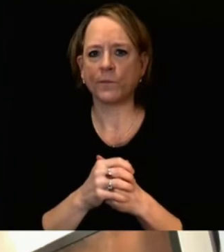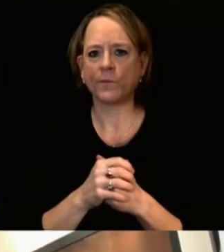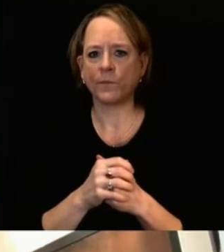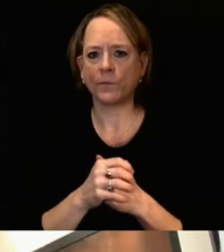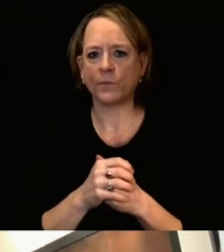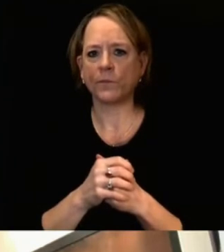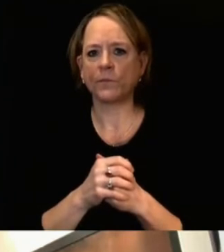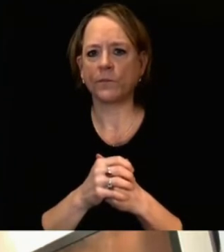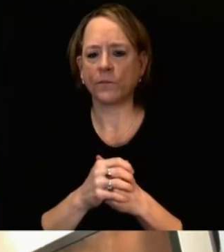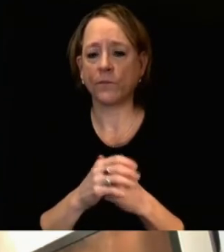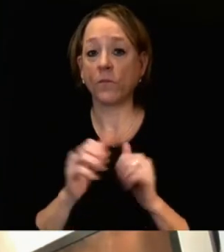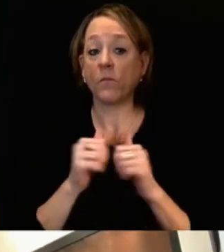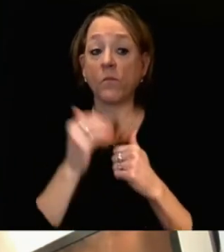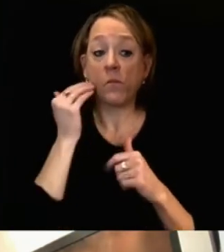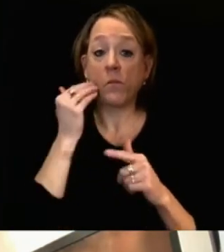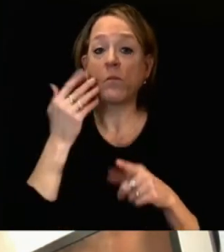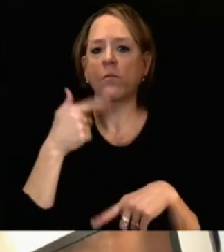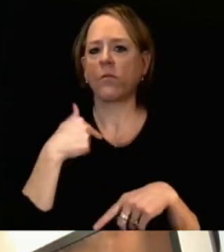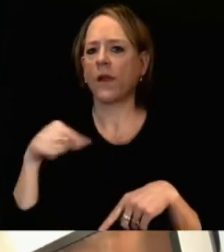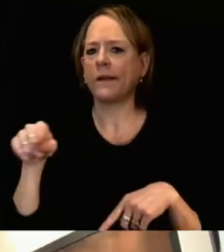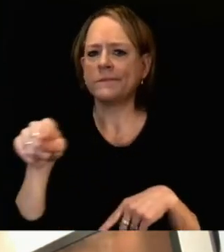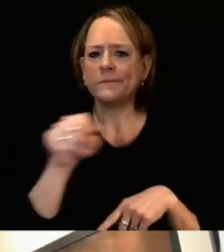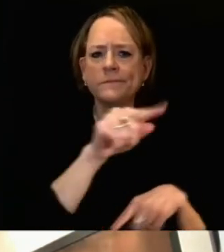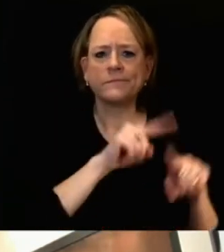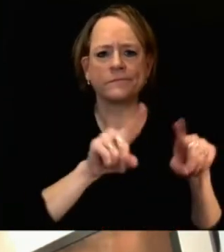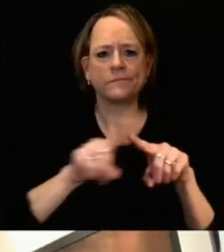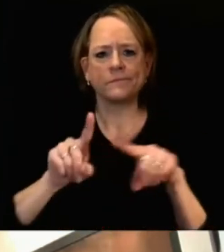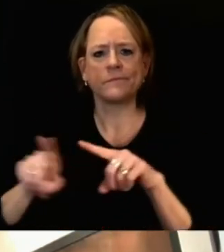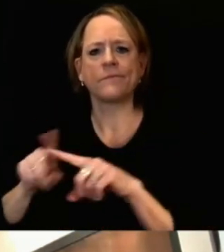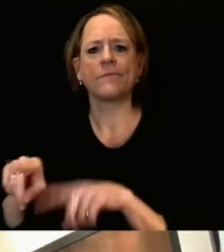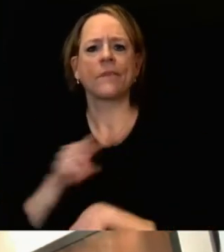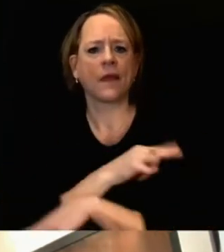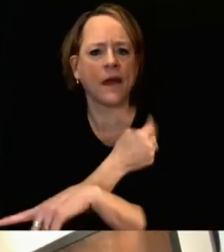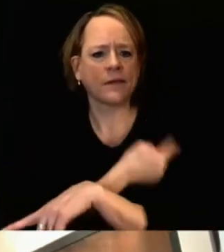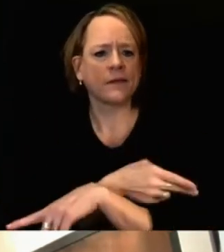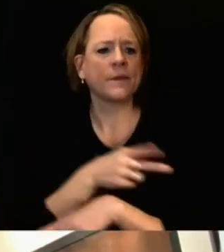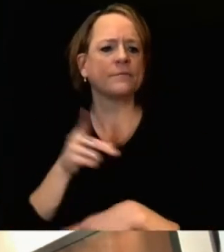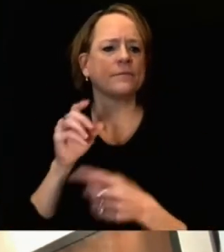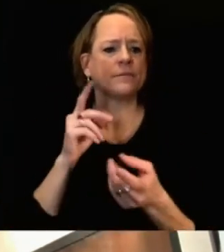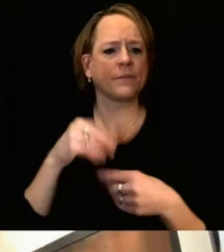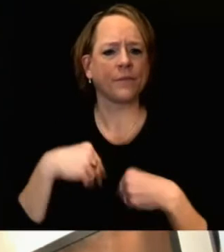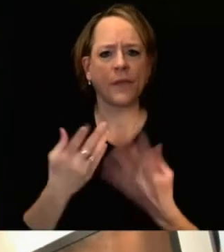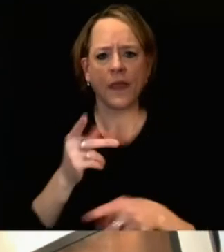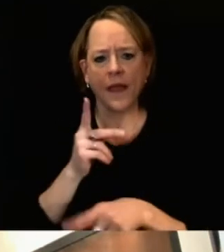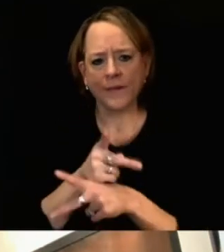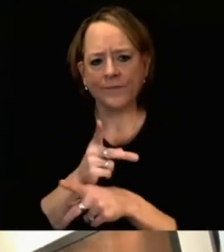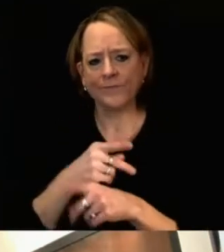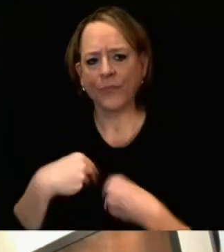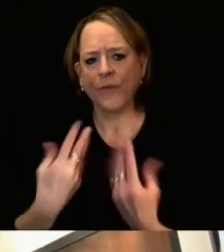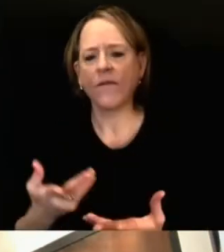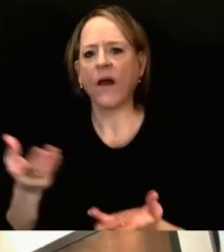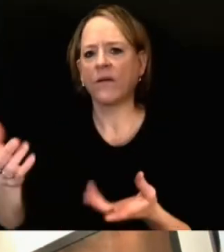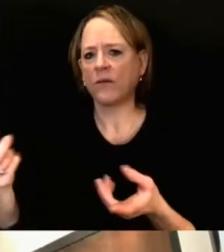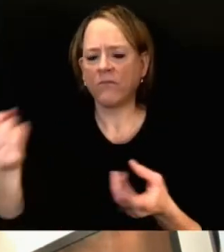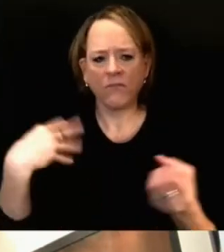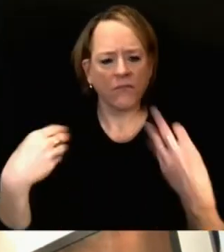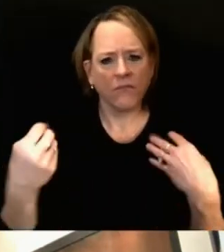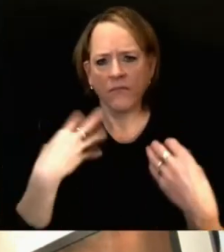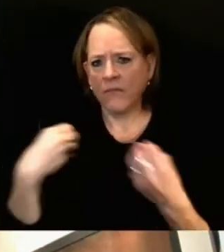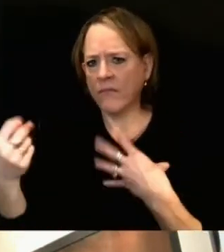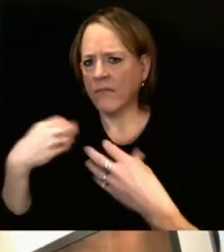that patients that they're seeing are not different from what we're hearing globally. We do not have data